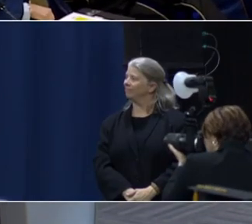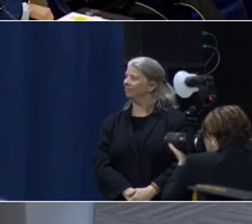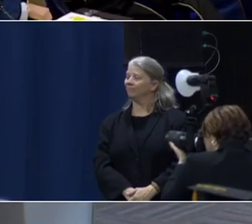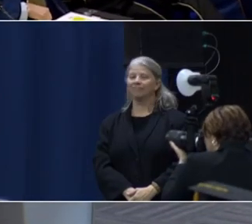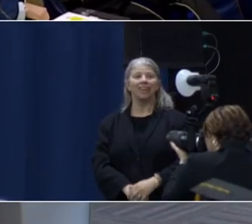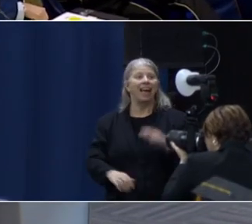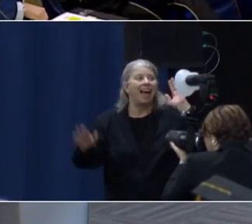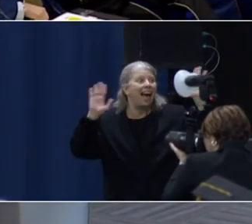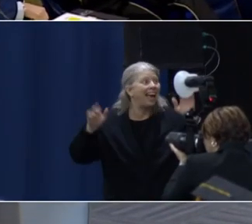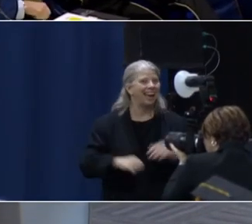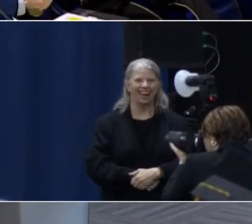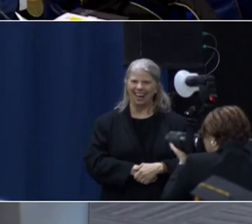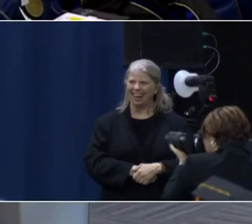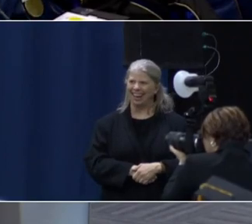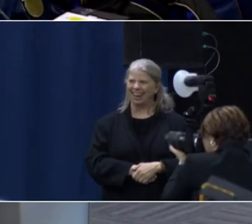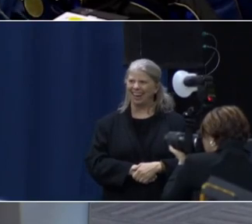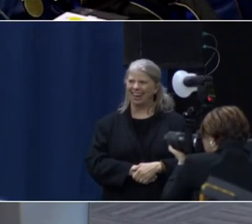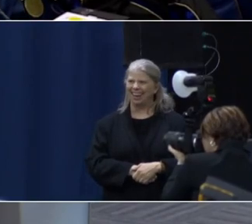Hey guys.